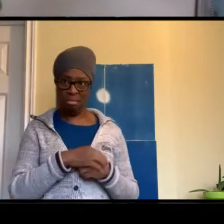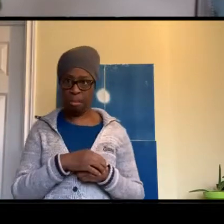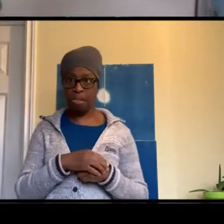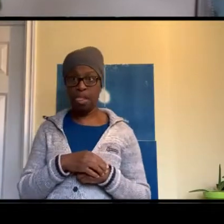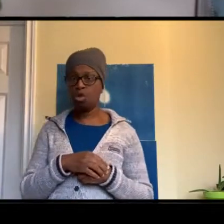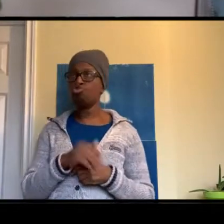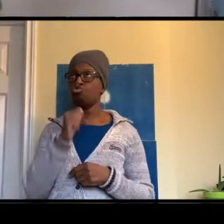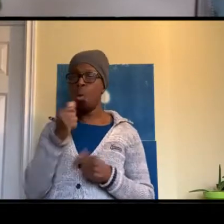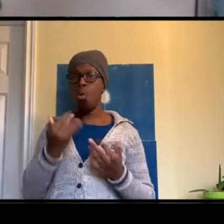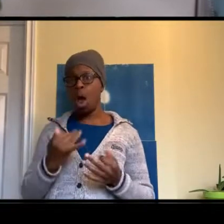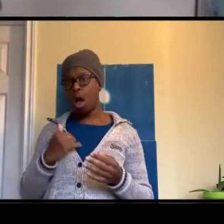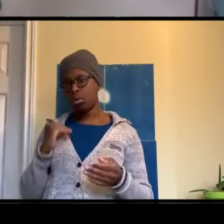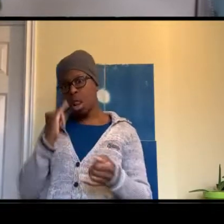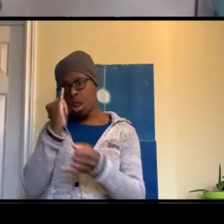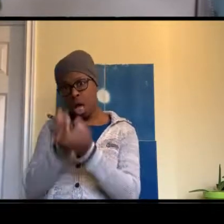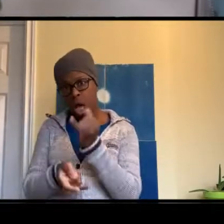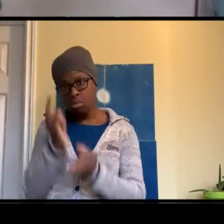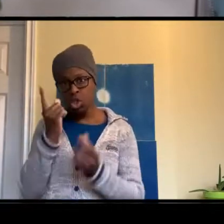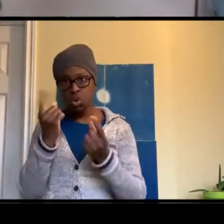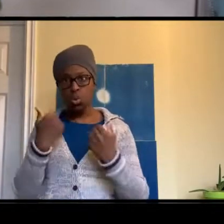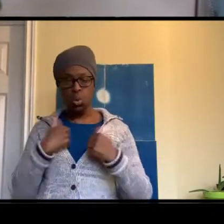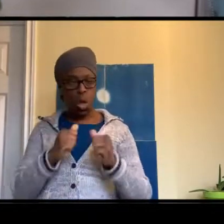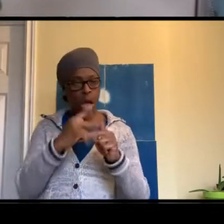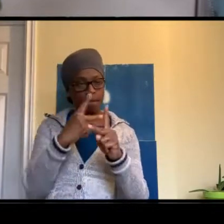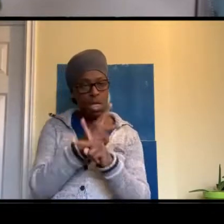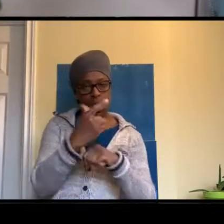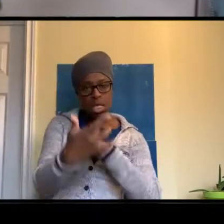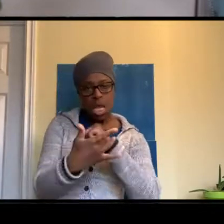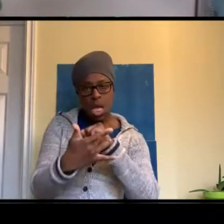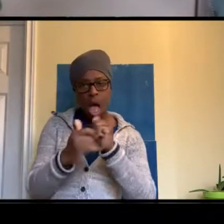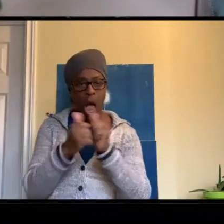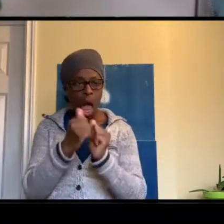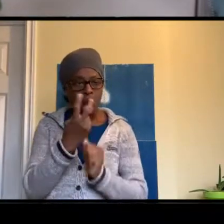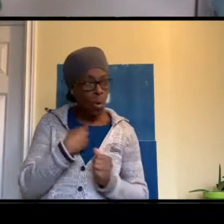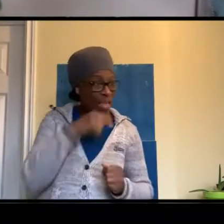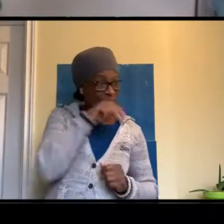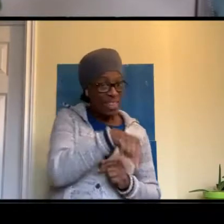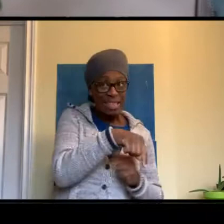technology, to export files into different formats,